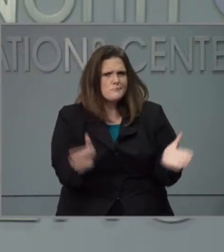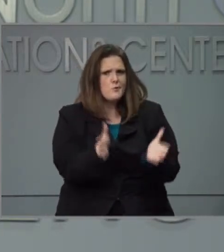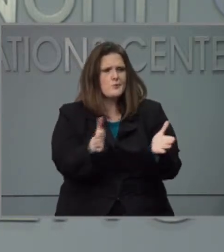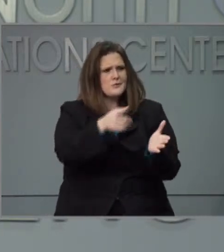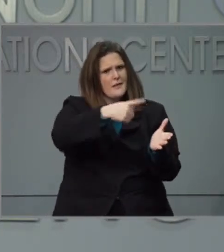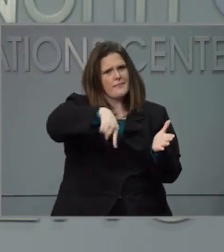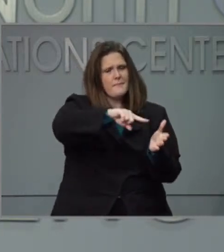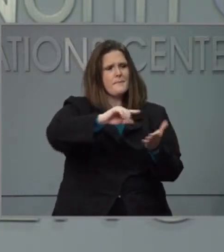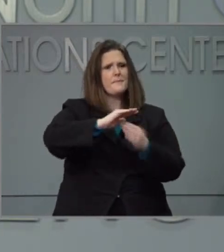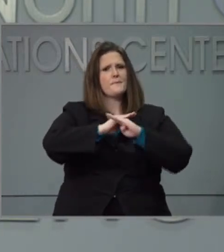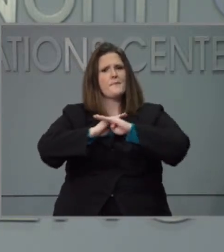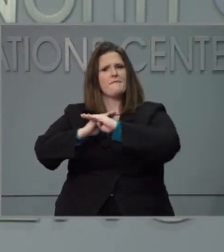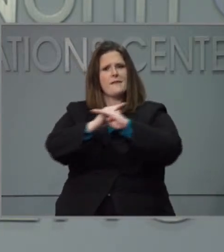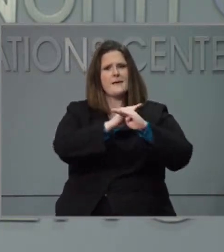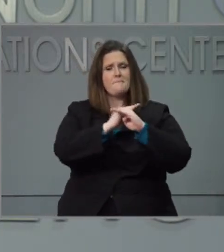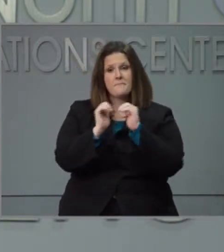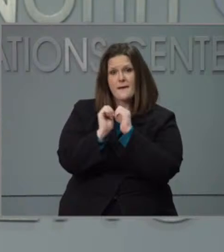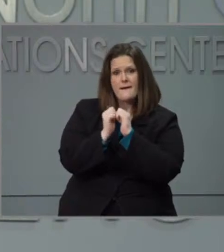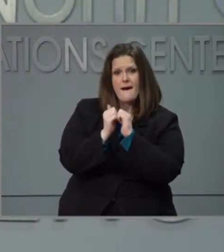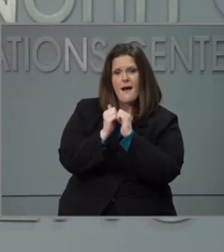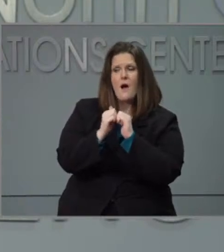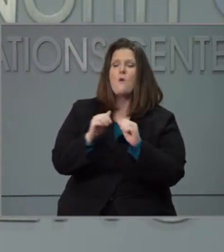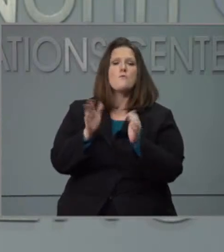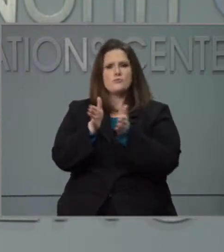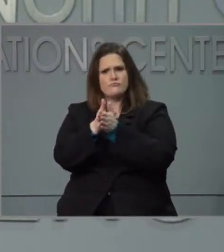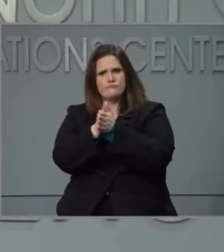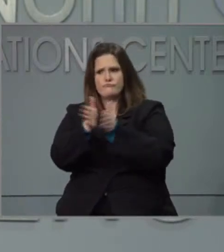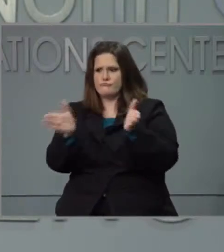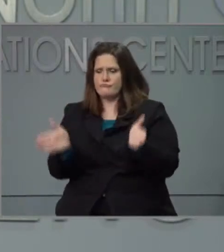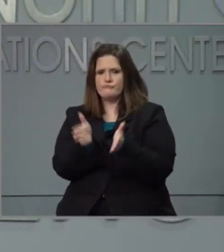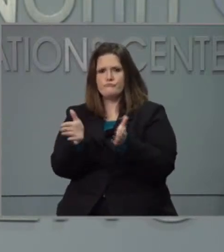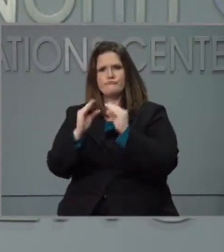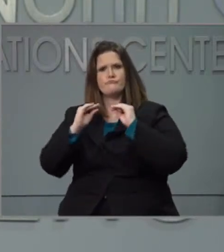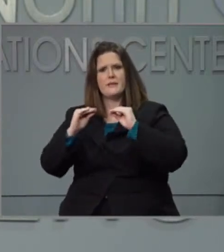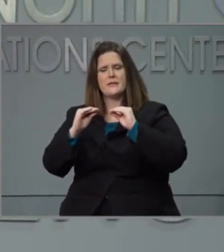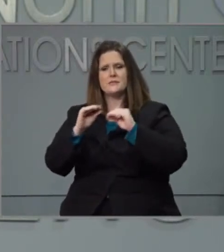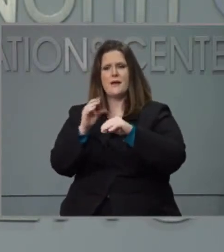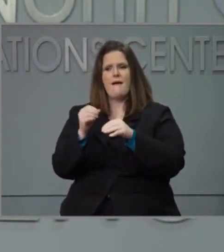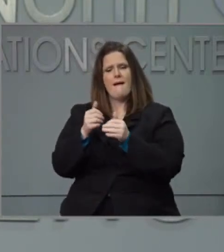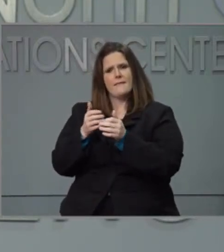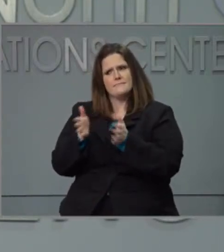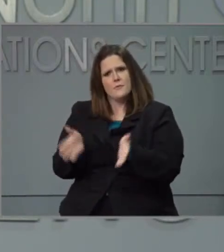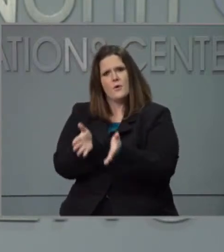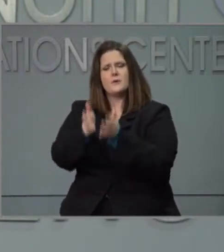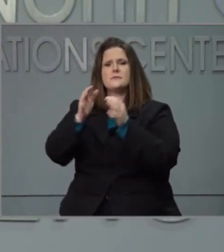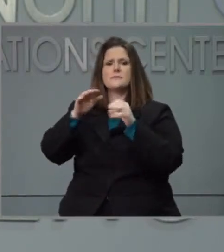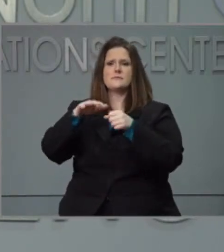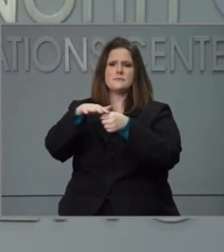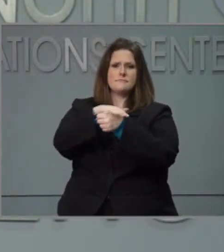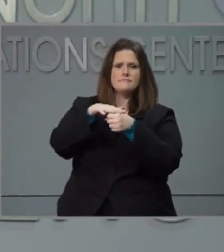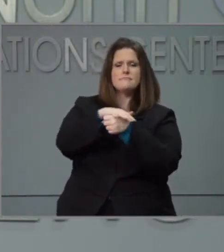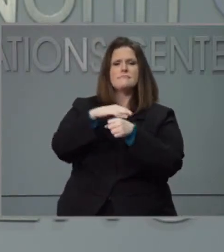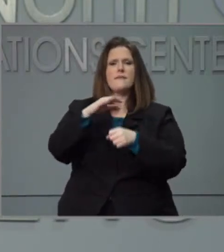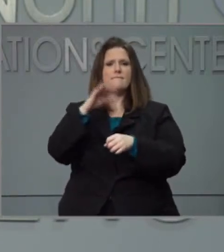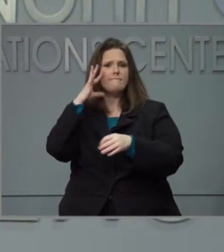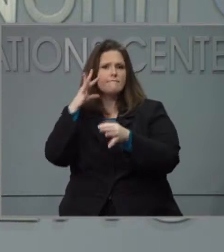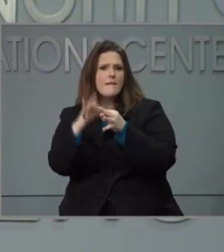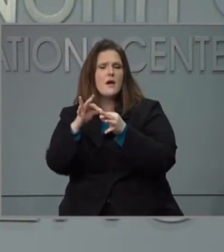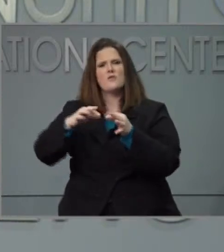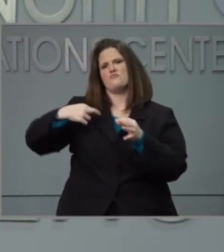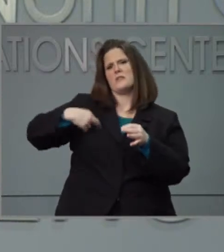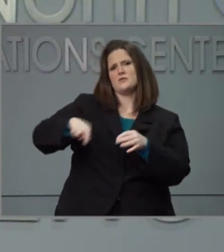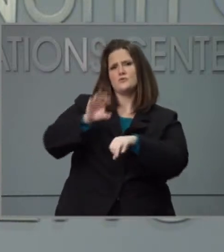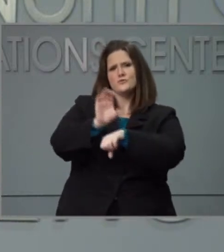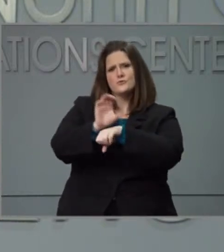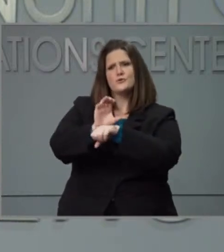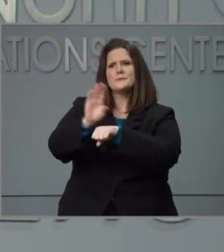efforts, starting with mobilizing businesses, community, and faith leaders on the 3 W's. We need everyone's